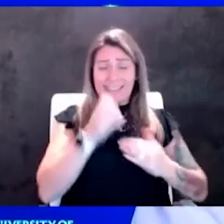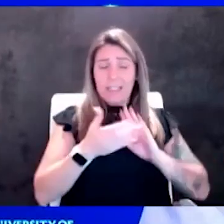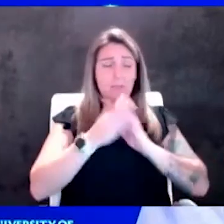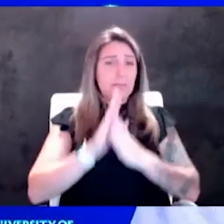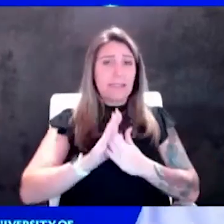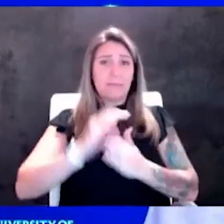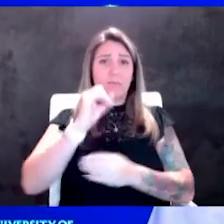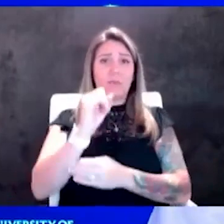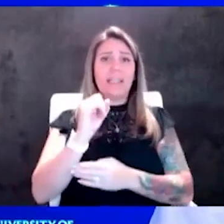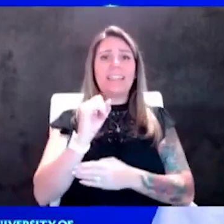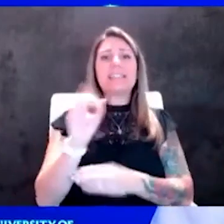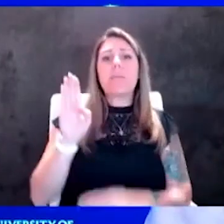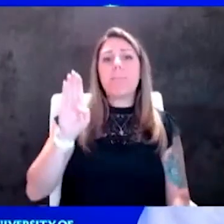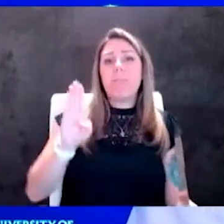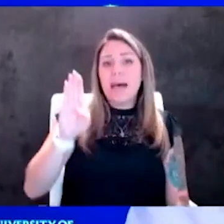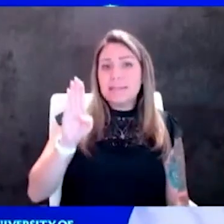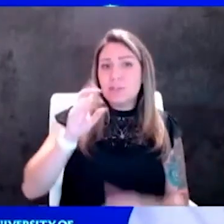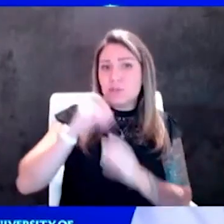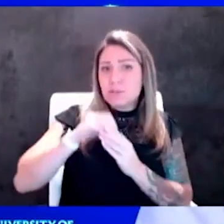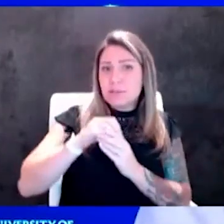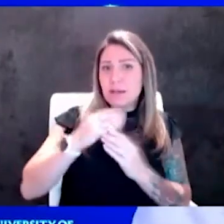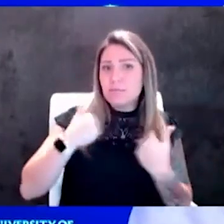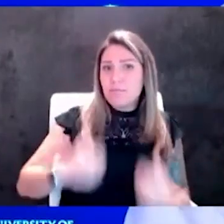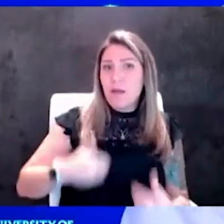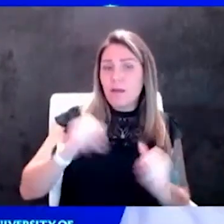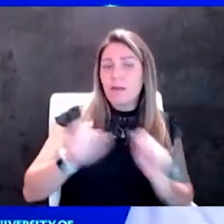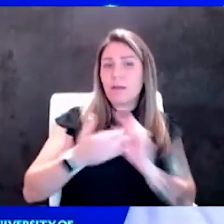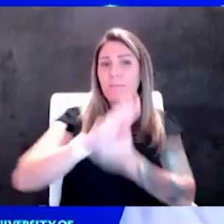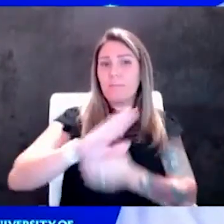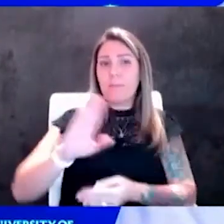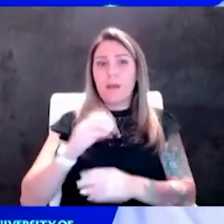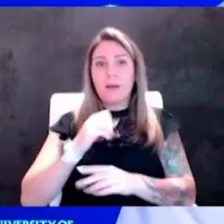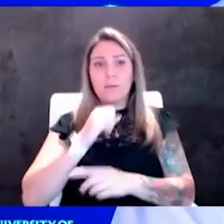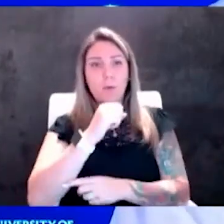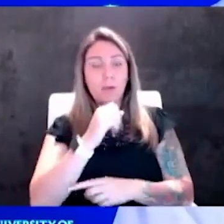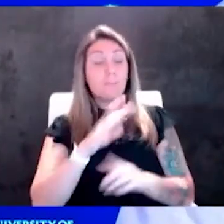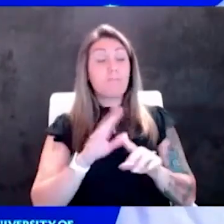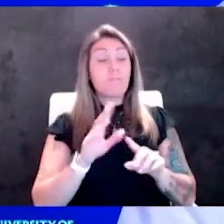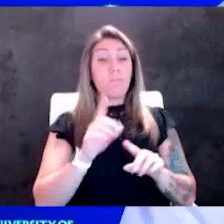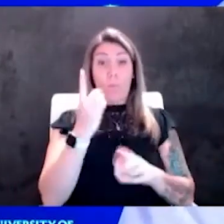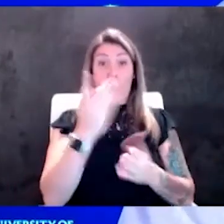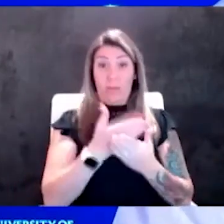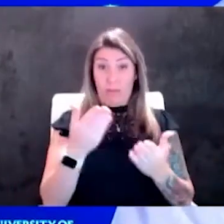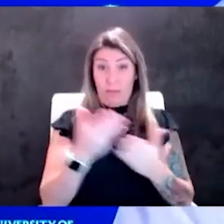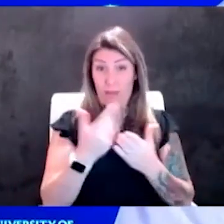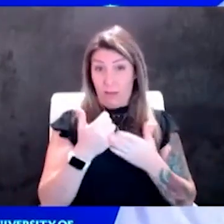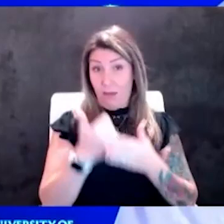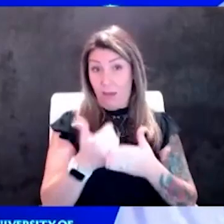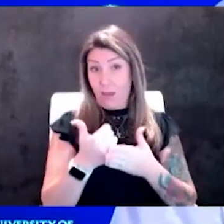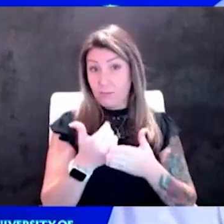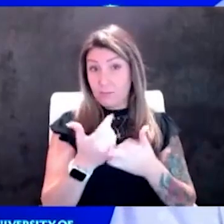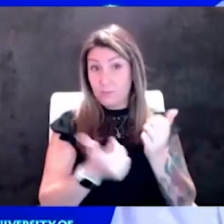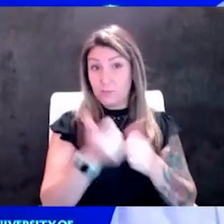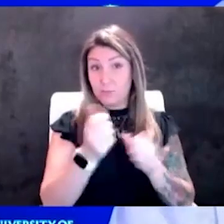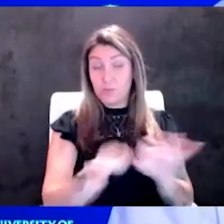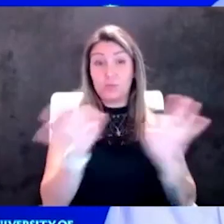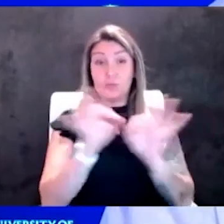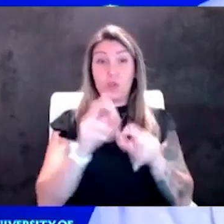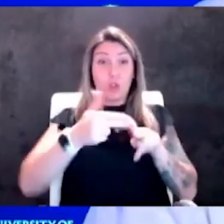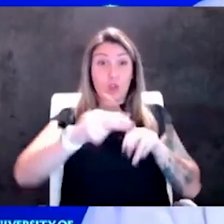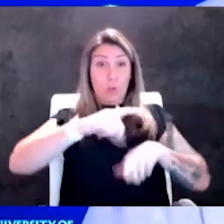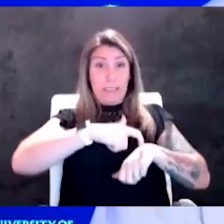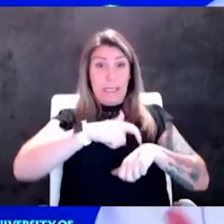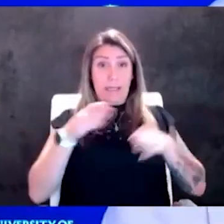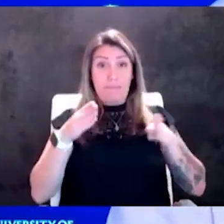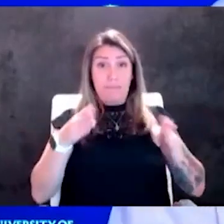the bacteria that can become resistant. And one of the main things that helps us do those shorter courses is source control.